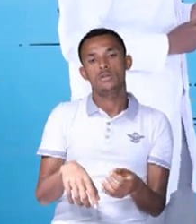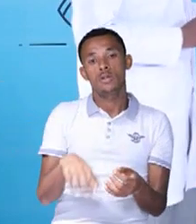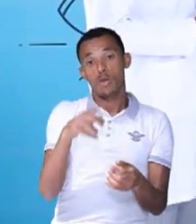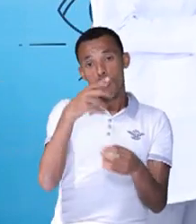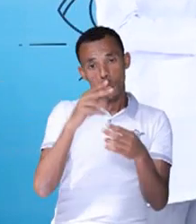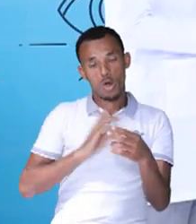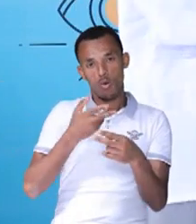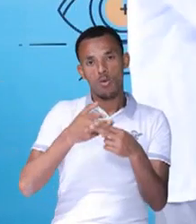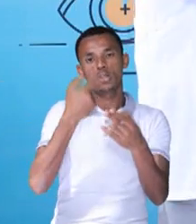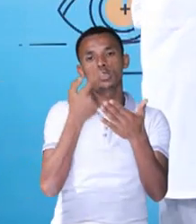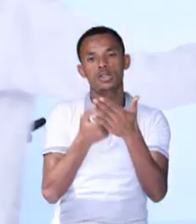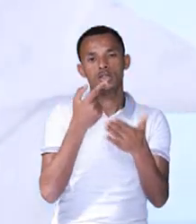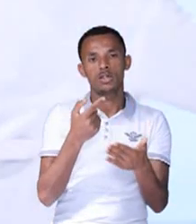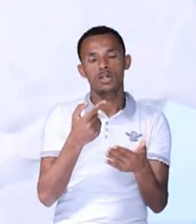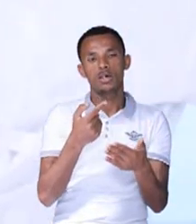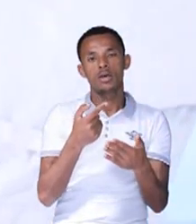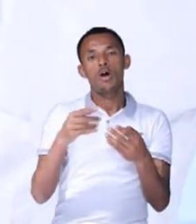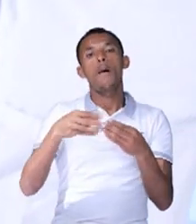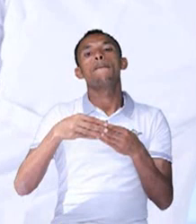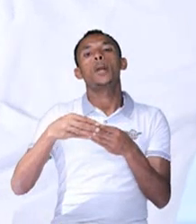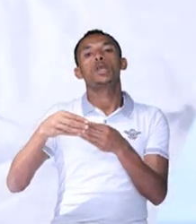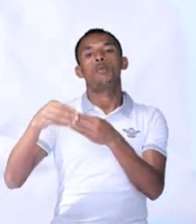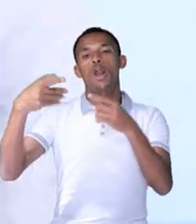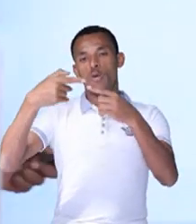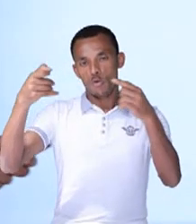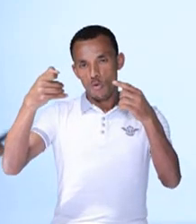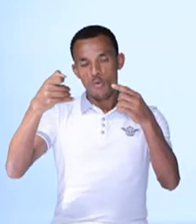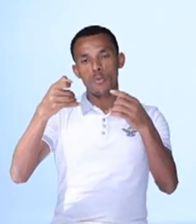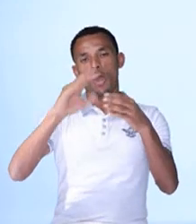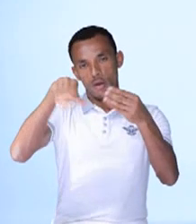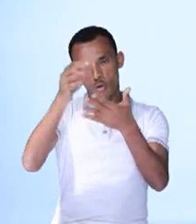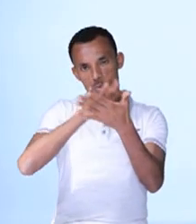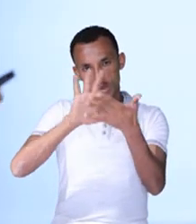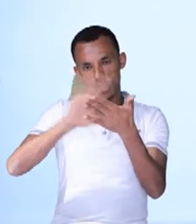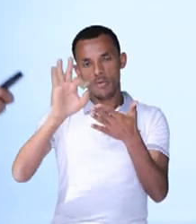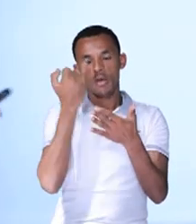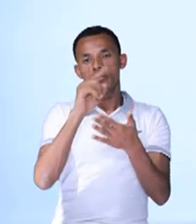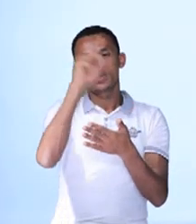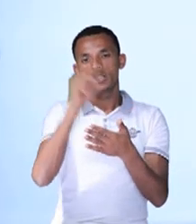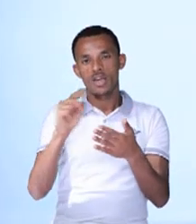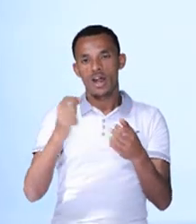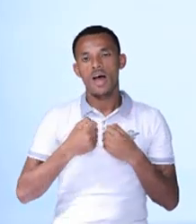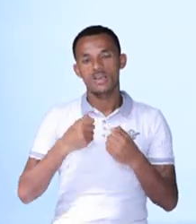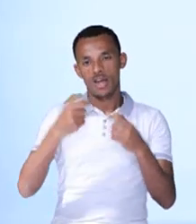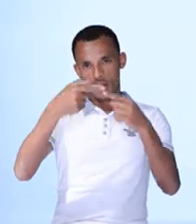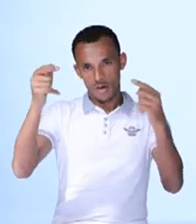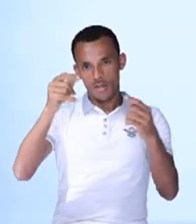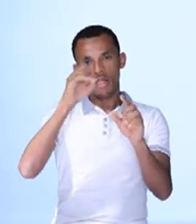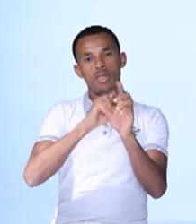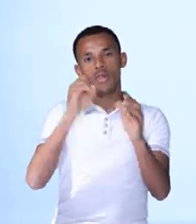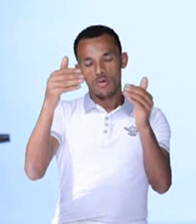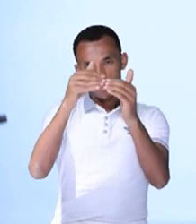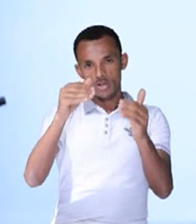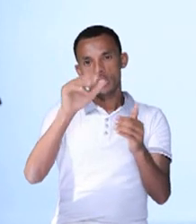we call that one to be principal argument of a given complex number. If z has argument theta to be